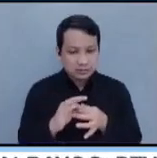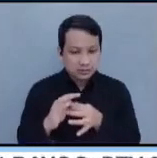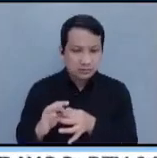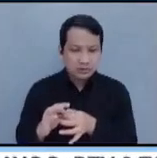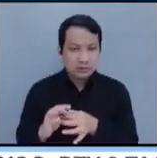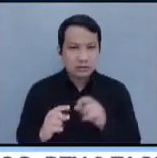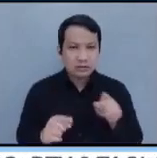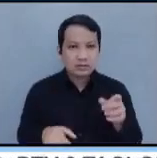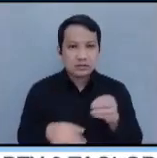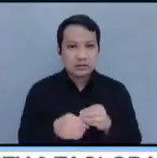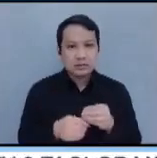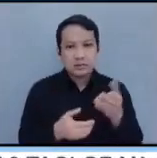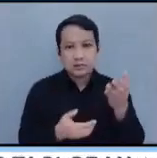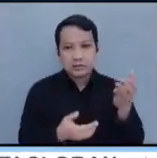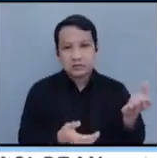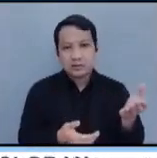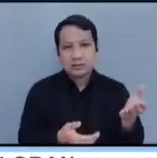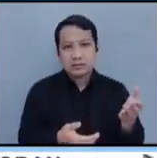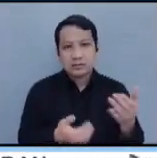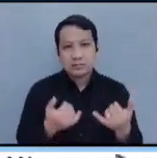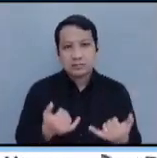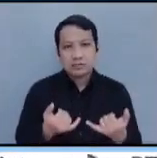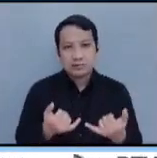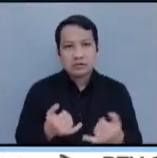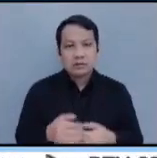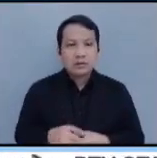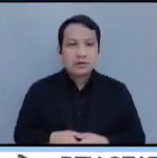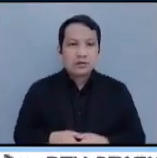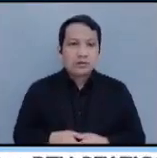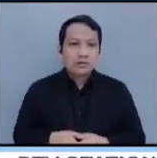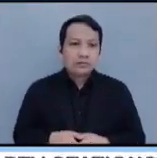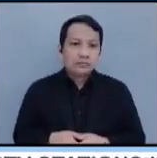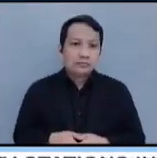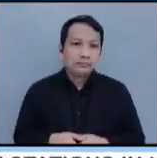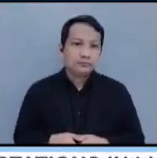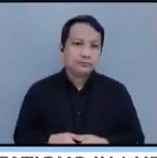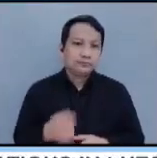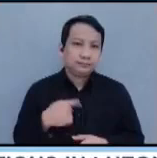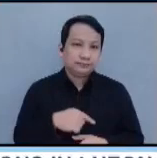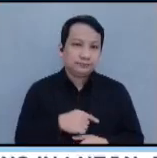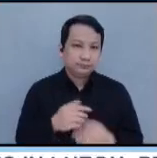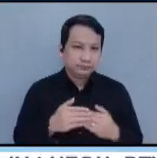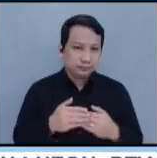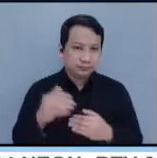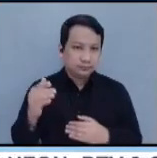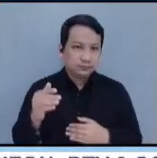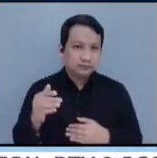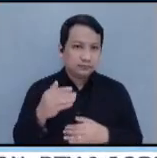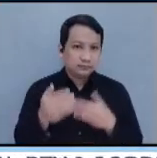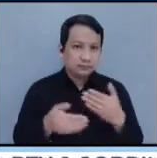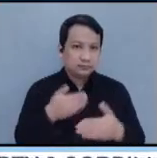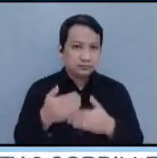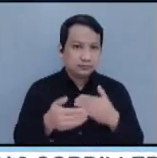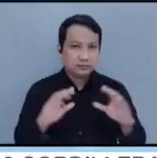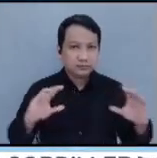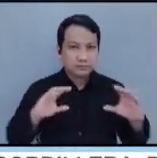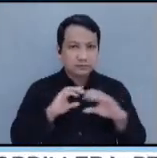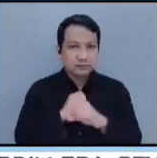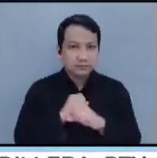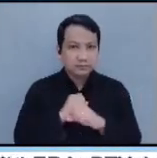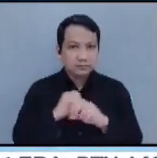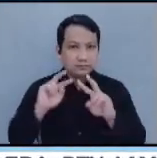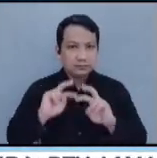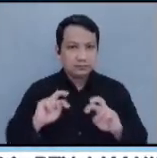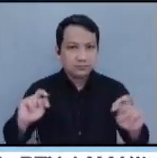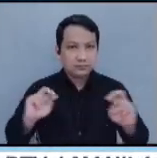kinauukulan right now as we speak like i mentioned Uh we already are in the process of concluding the investigation and it